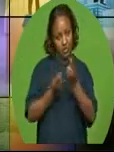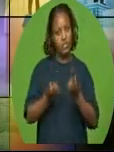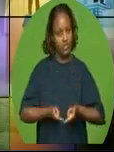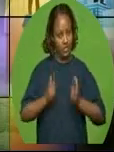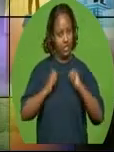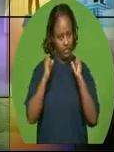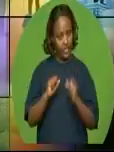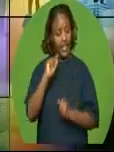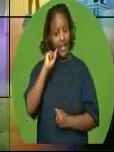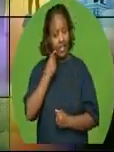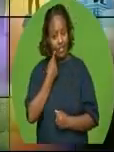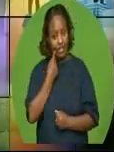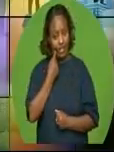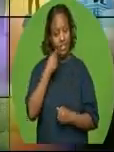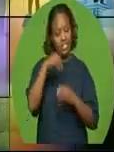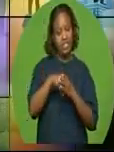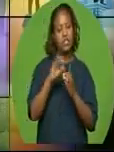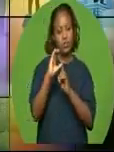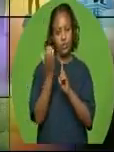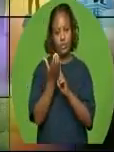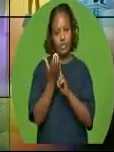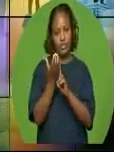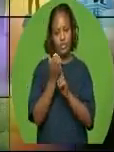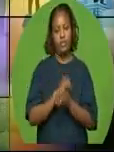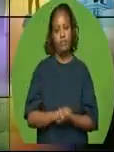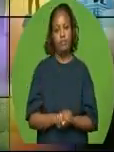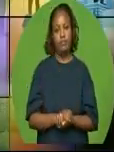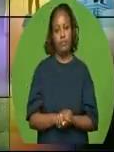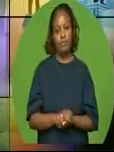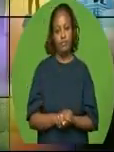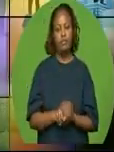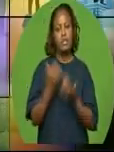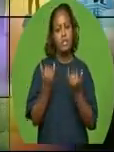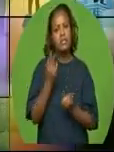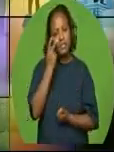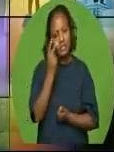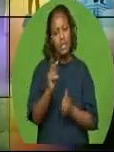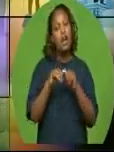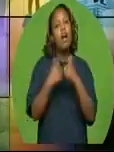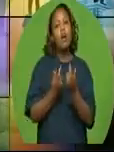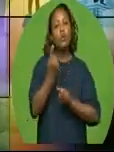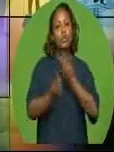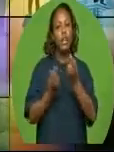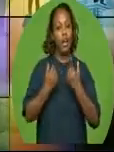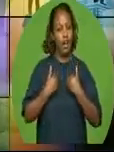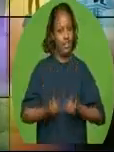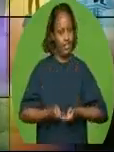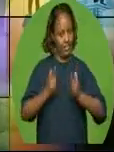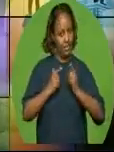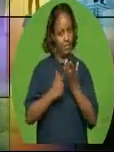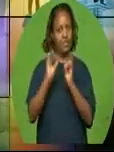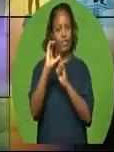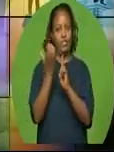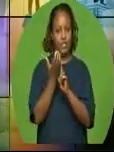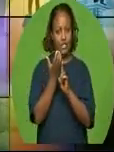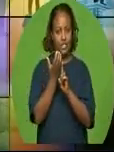that trade would exist even in such a situation. Let's see how trade can exist in